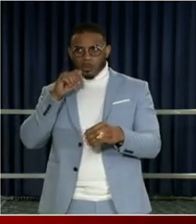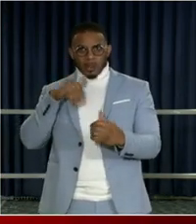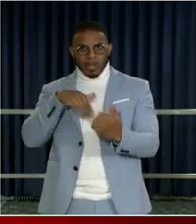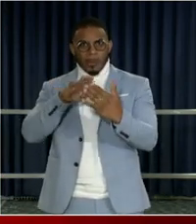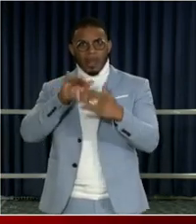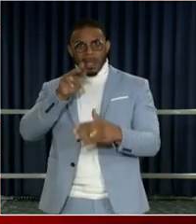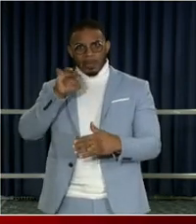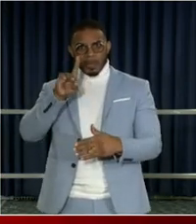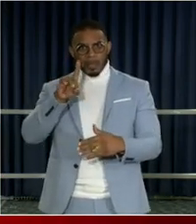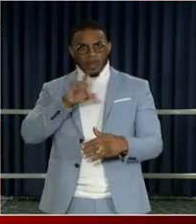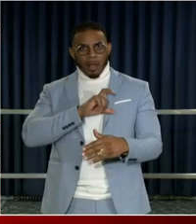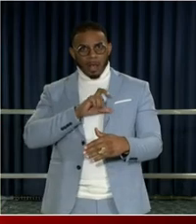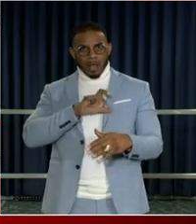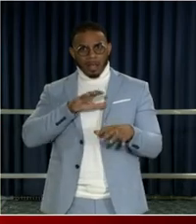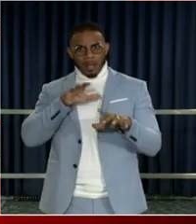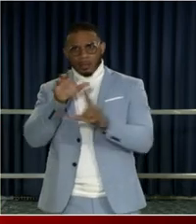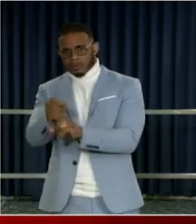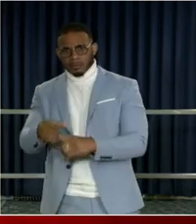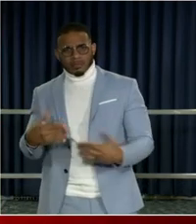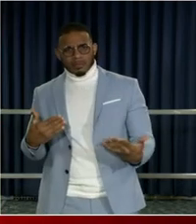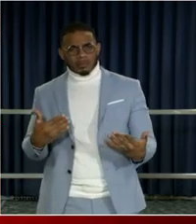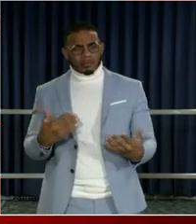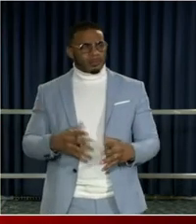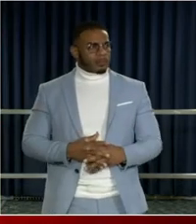encountered by MPD officers taken into custody?